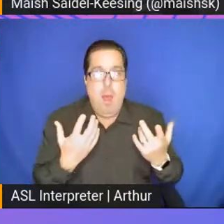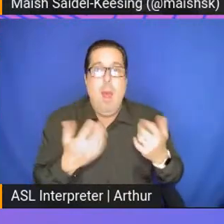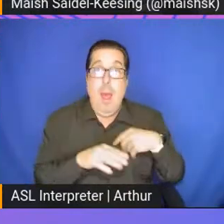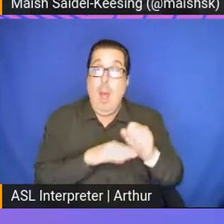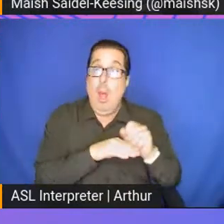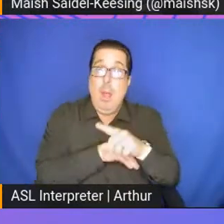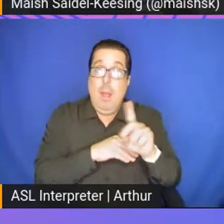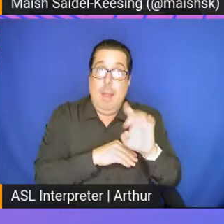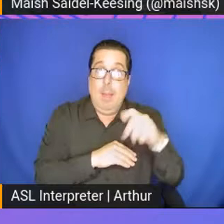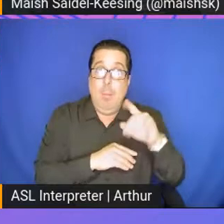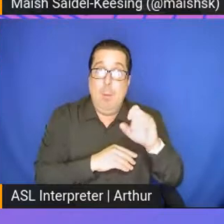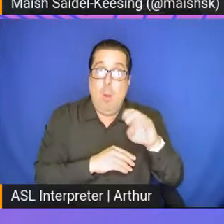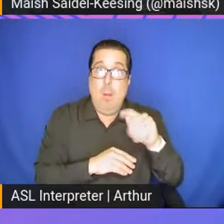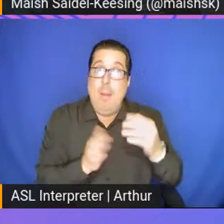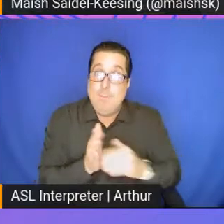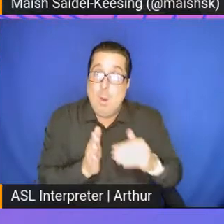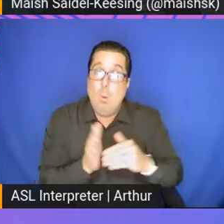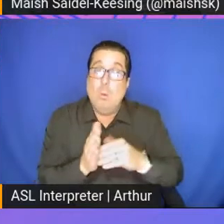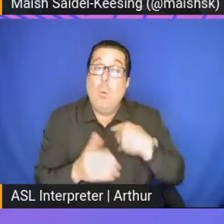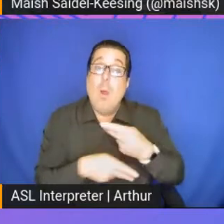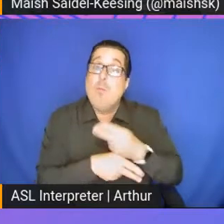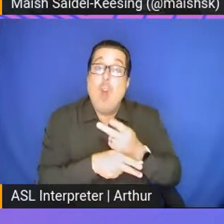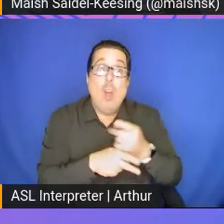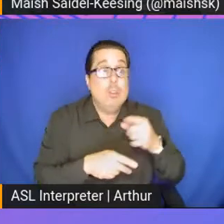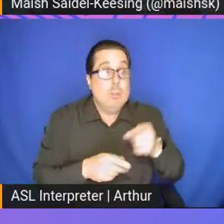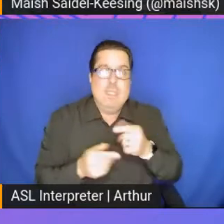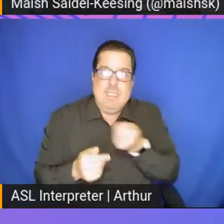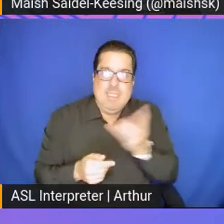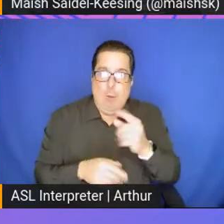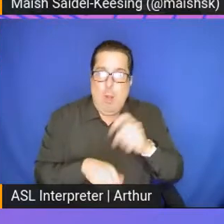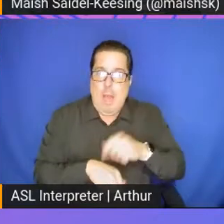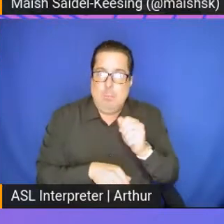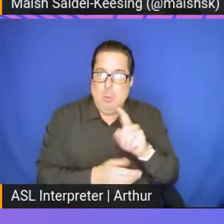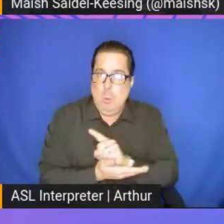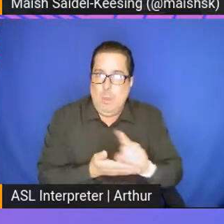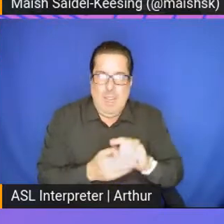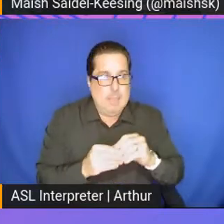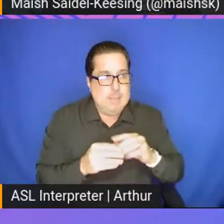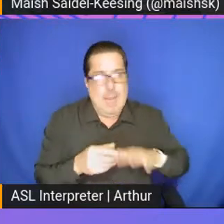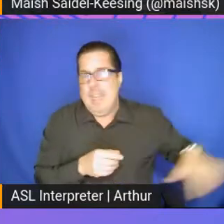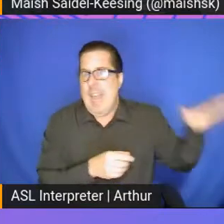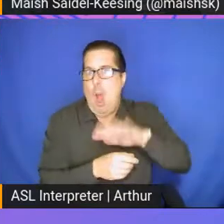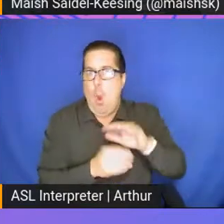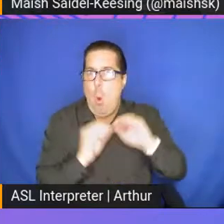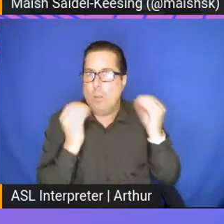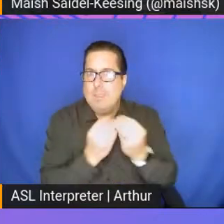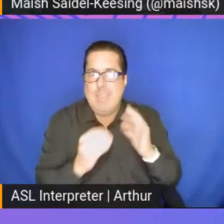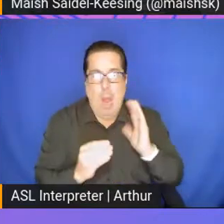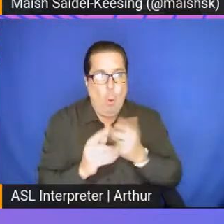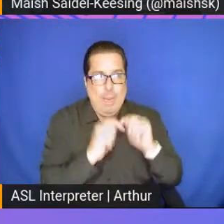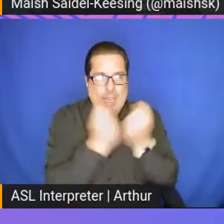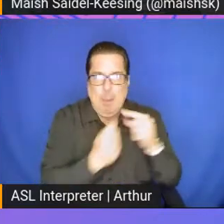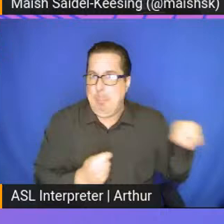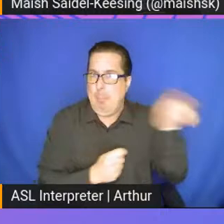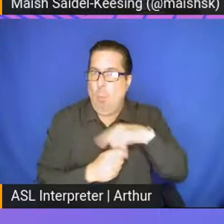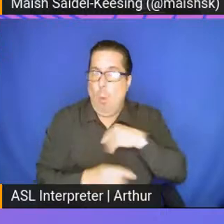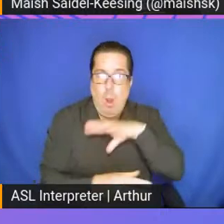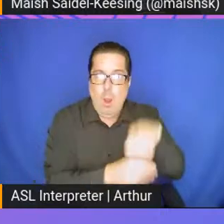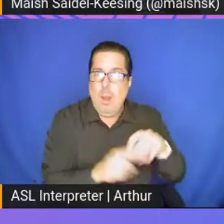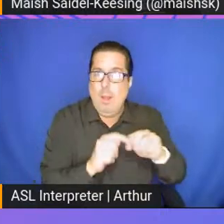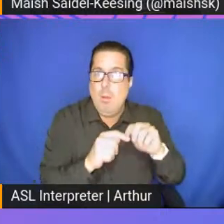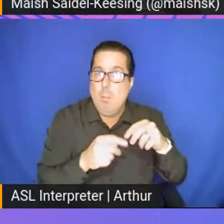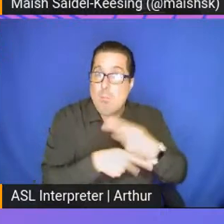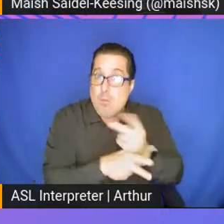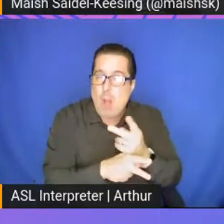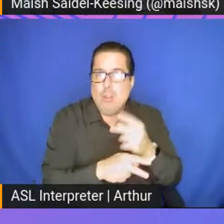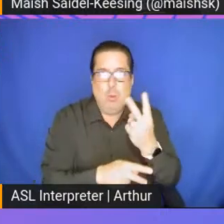we were only going to production a couple times a week as an entire organization. Across all of our teams, we were only getting to production 2 to 3